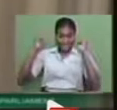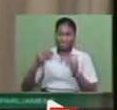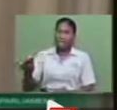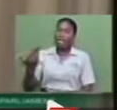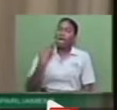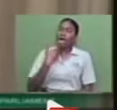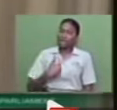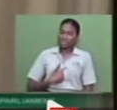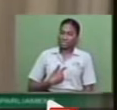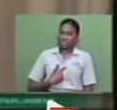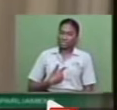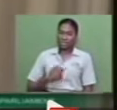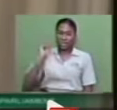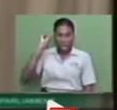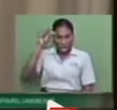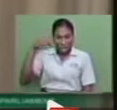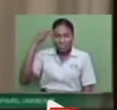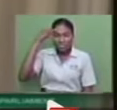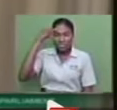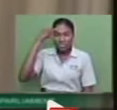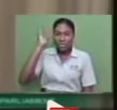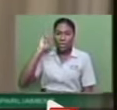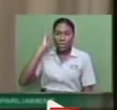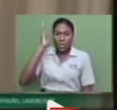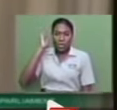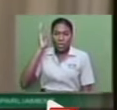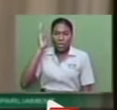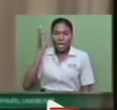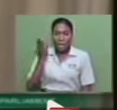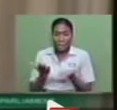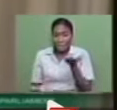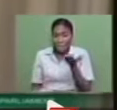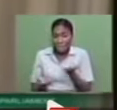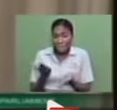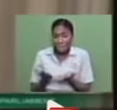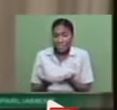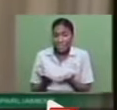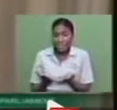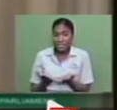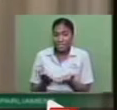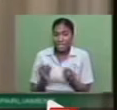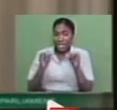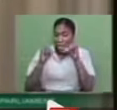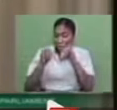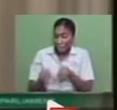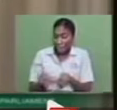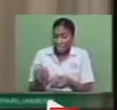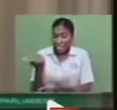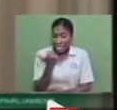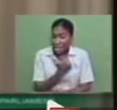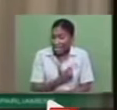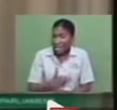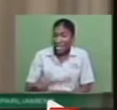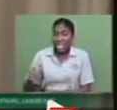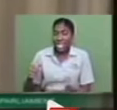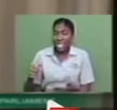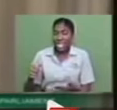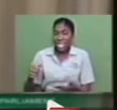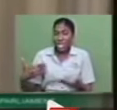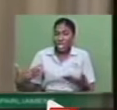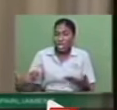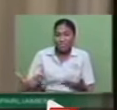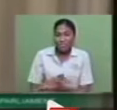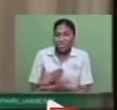taking any steps to introduce or reintroduce any system for the collection of land and building taxes or any form of property